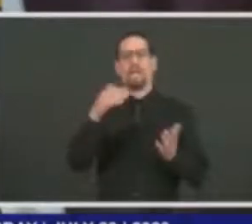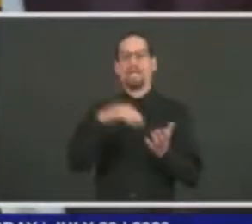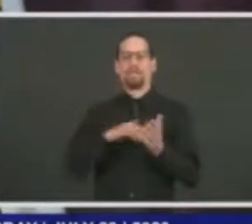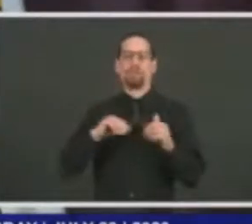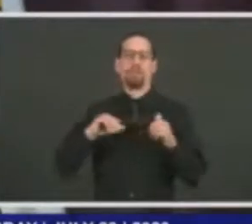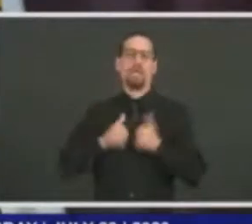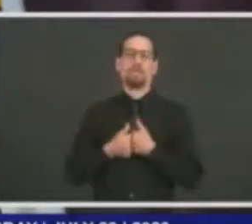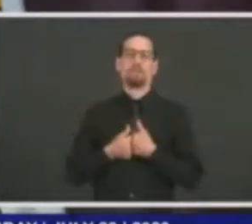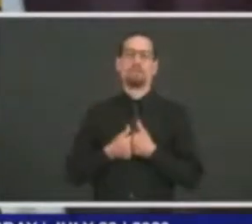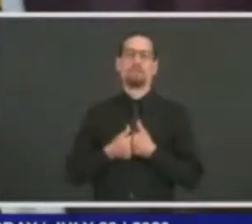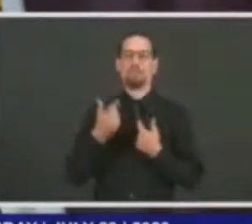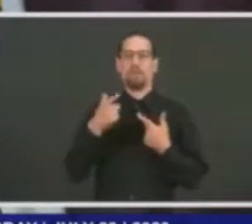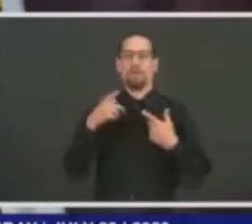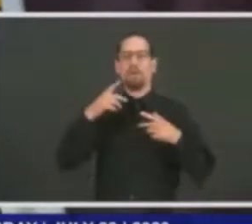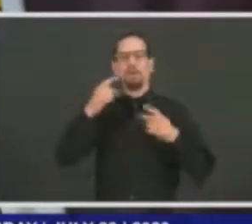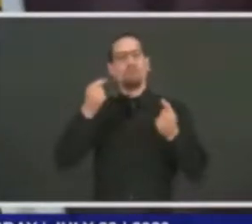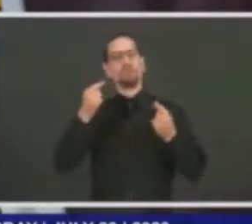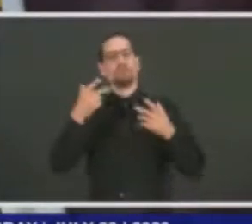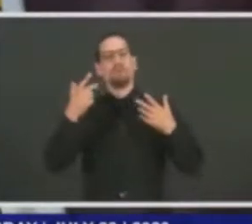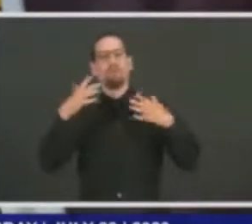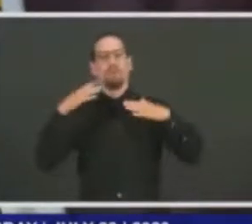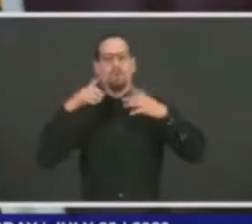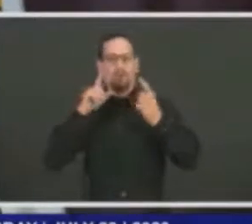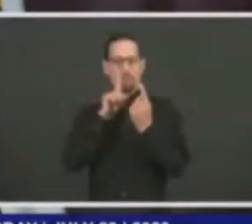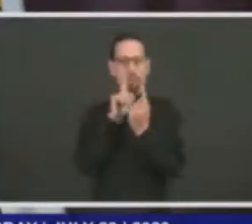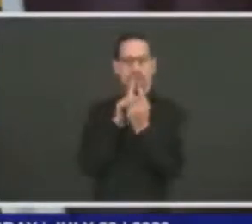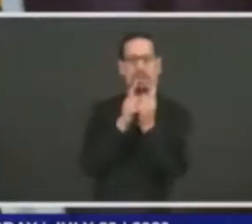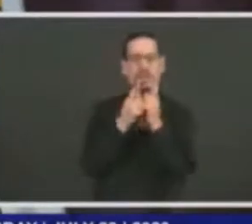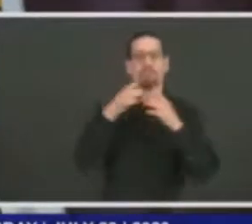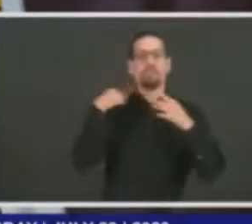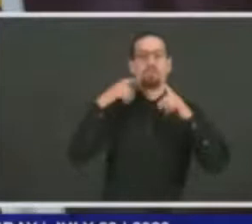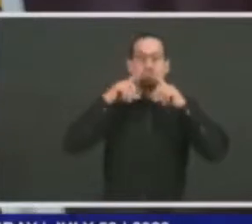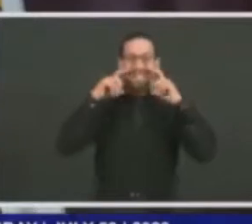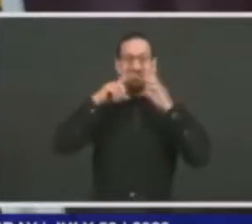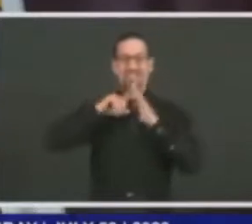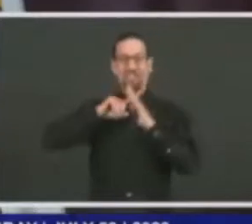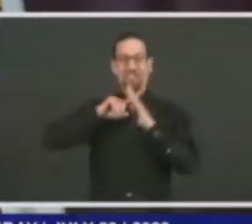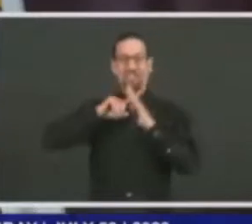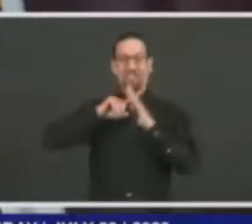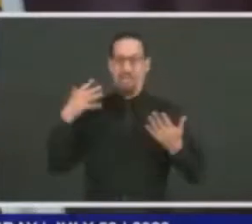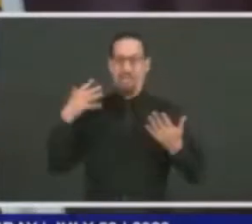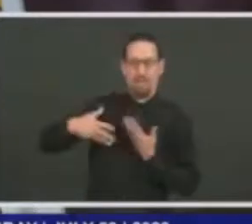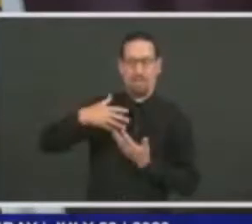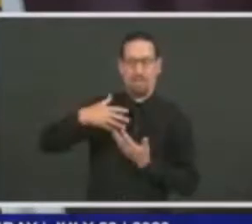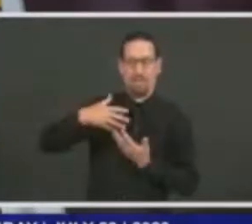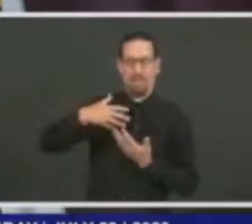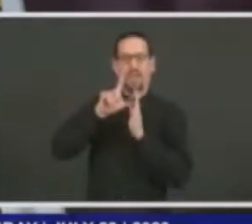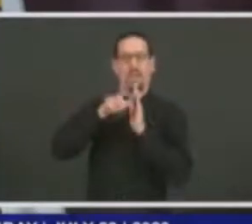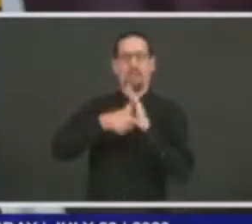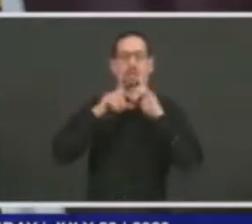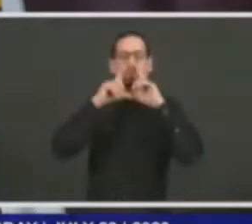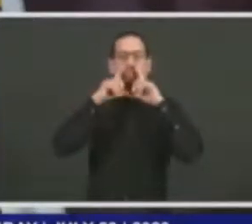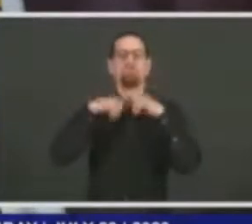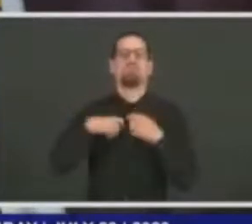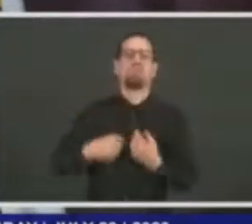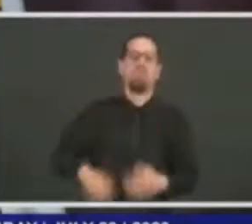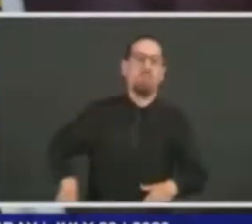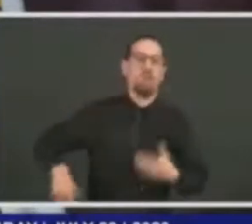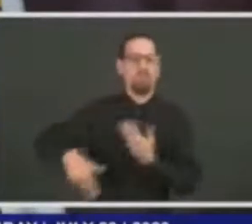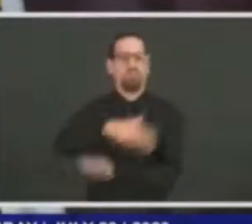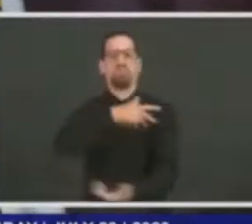mingling, no mask wearing, no compliance. In your backyard, it's really hard for us to